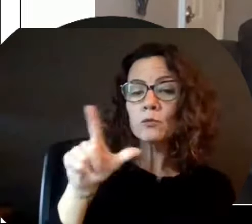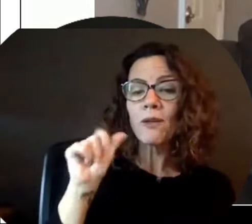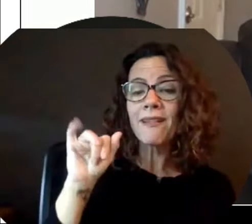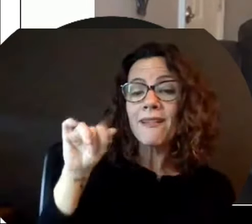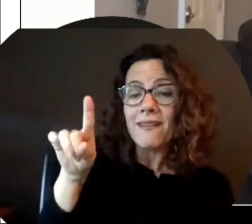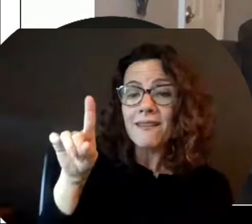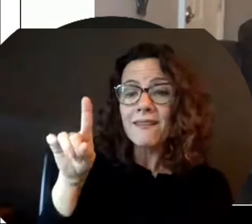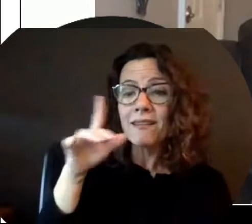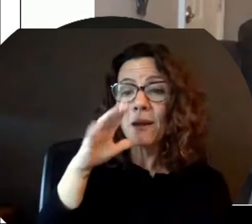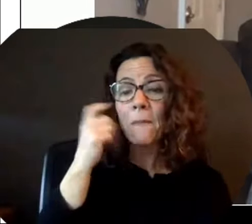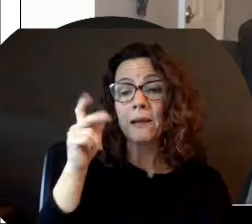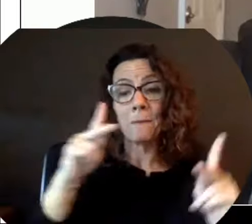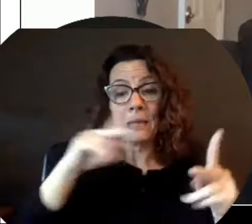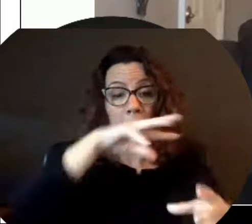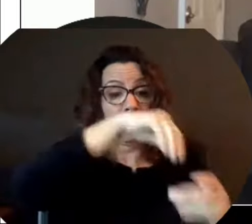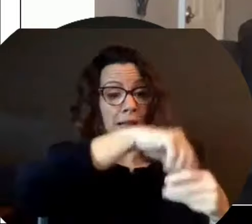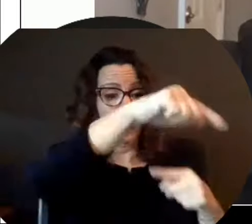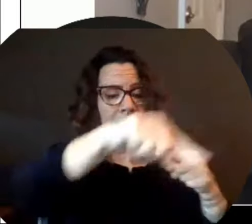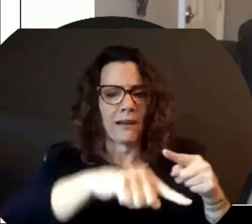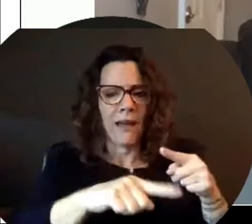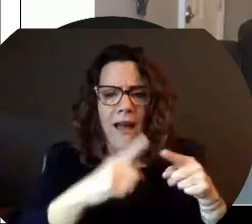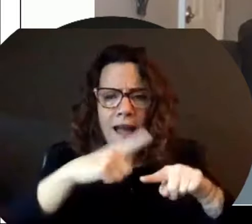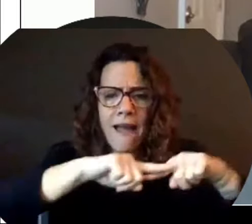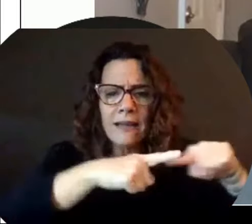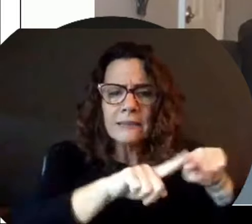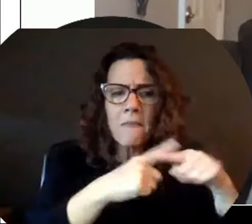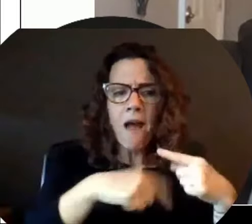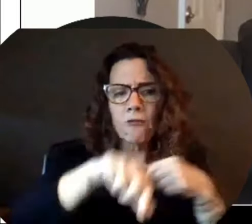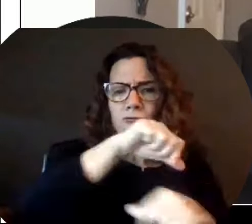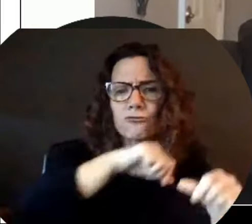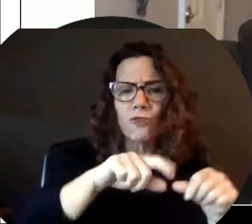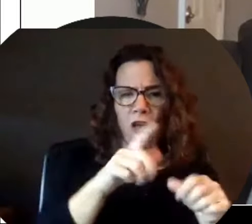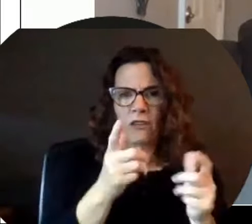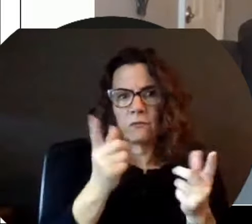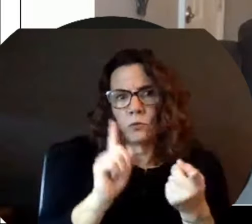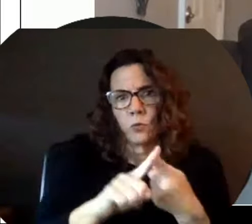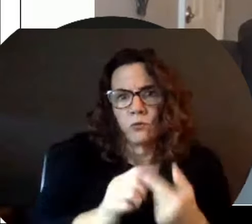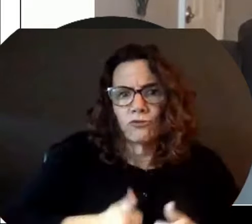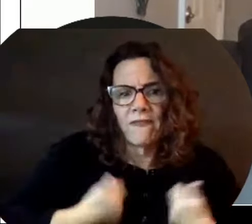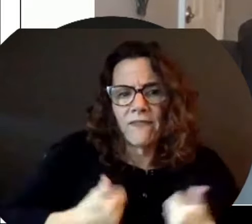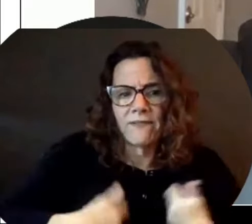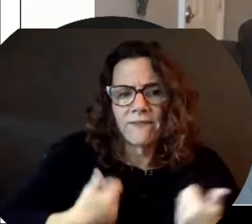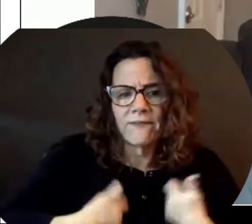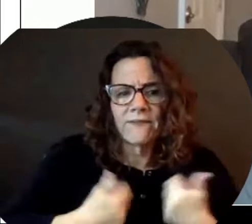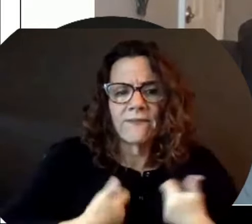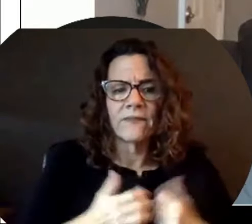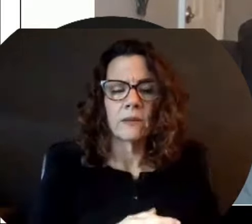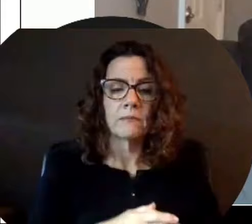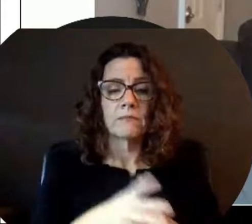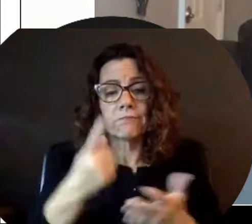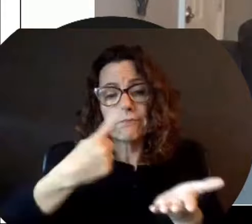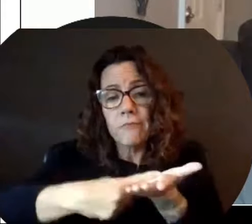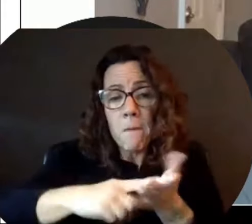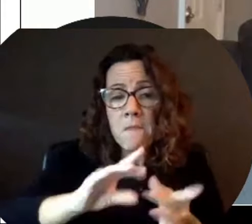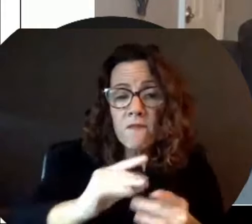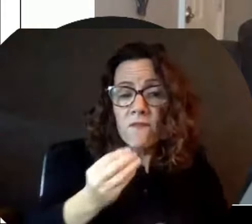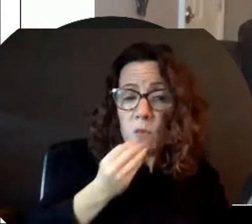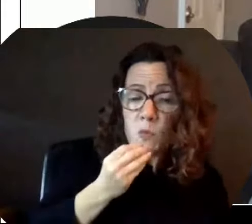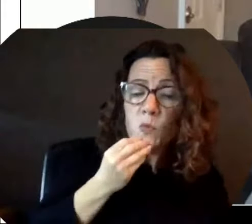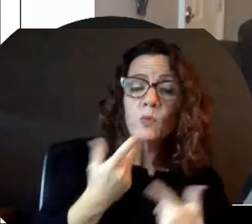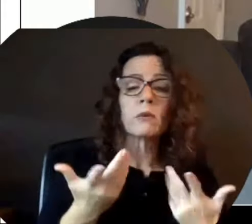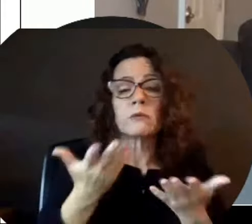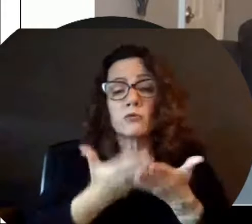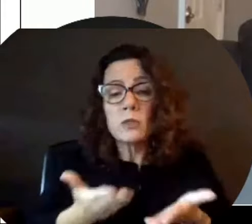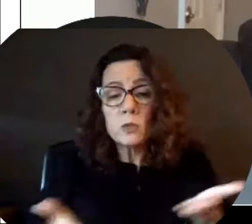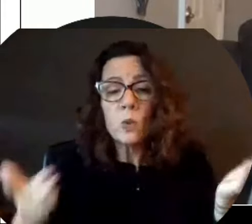example, black folks stick together in case there's race conflicts. And so those things are being interdependent and